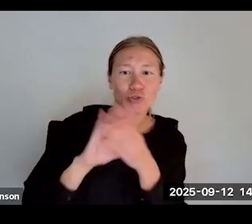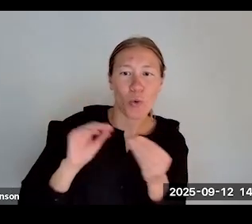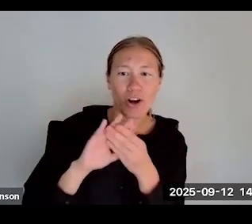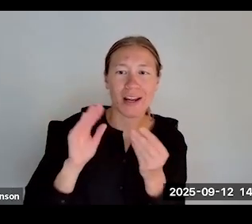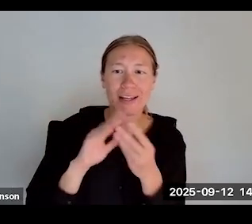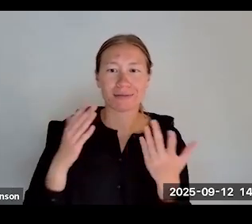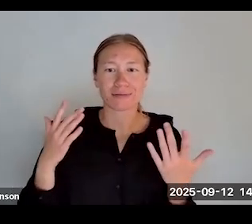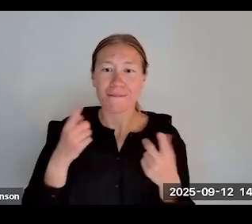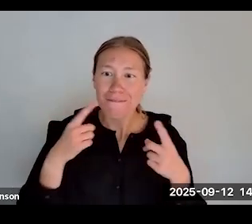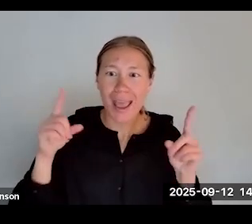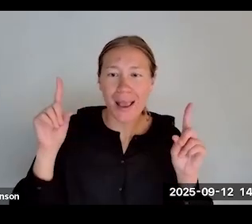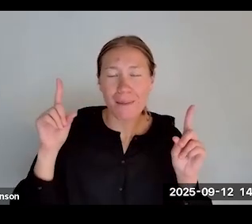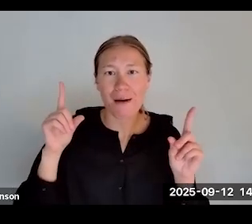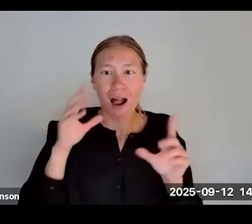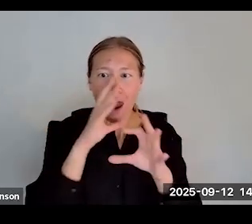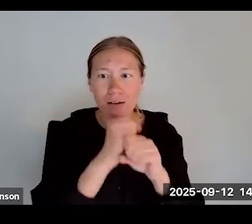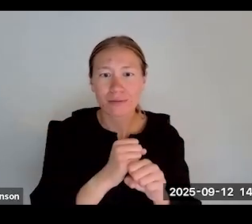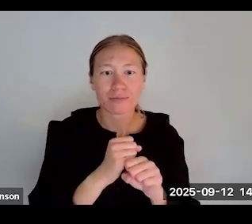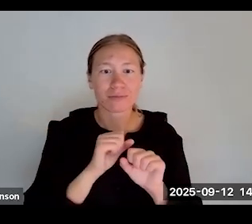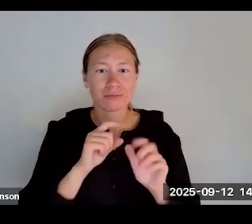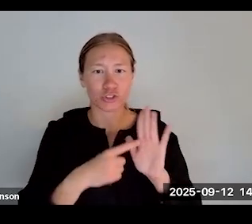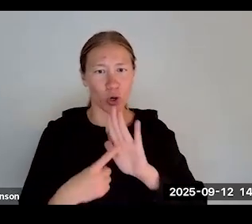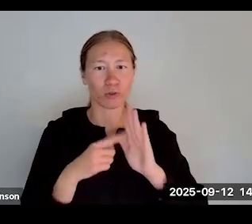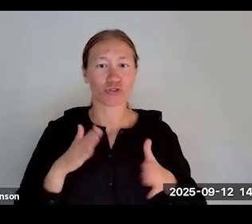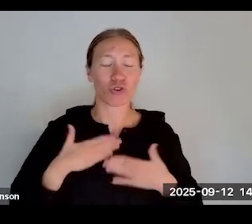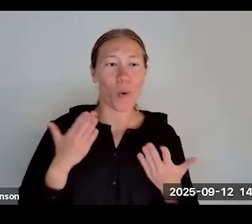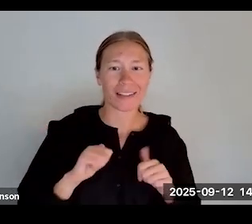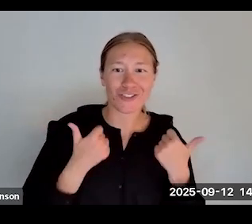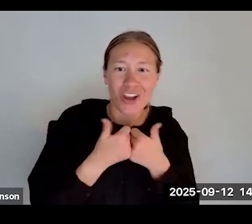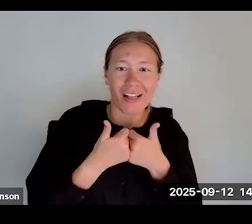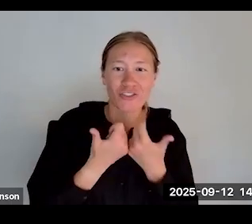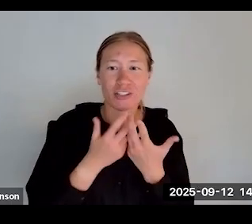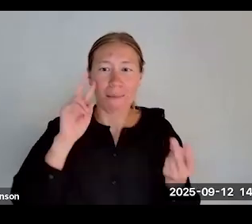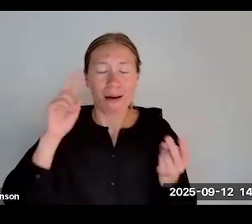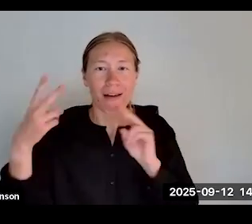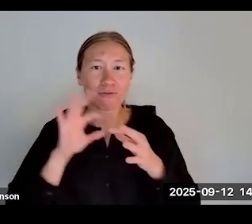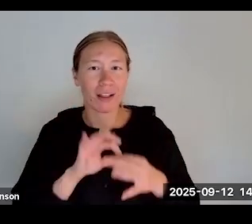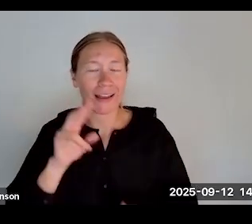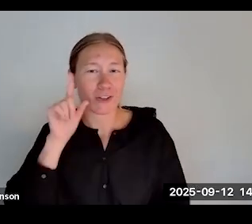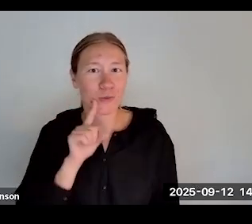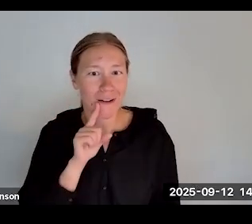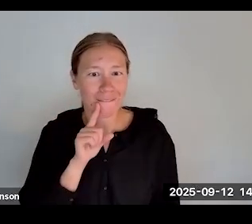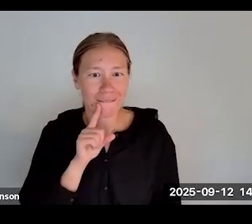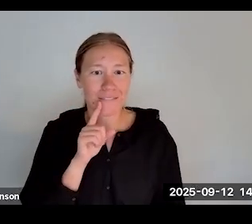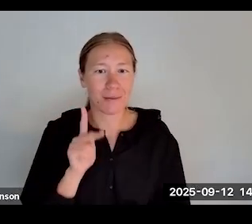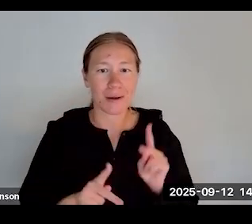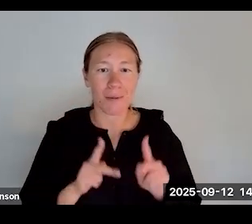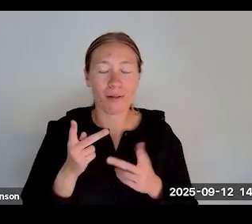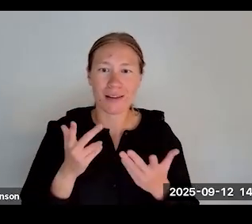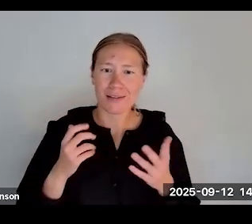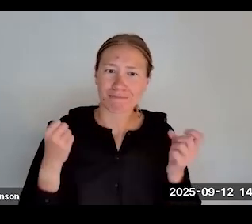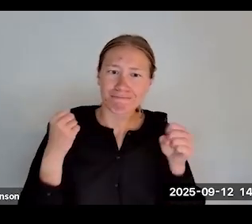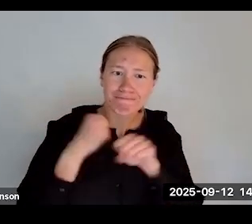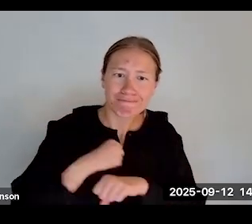joys, challenges, and misconceptions about deafness. He advocates for inclusion and accessibility while celebrating